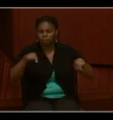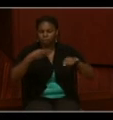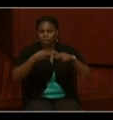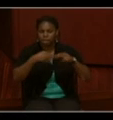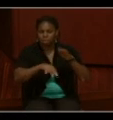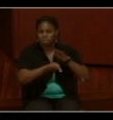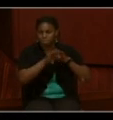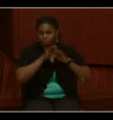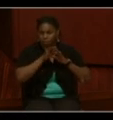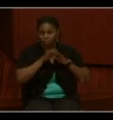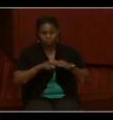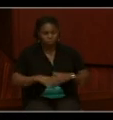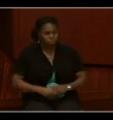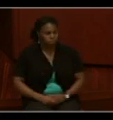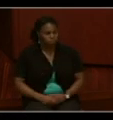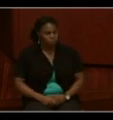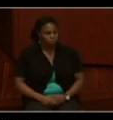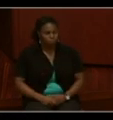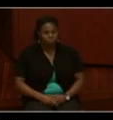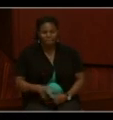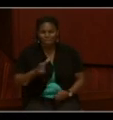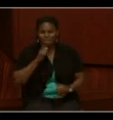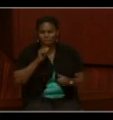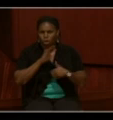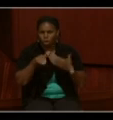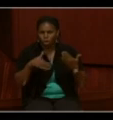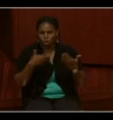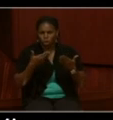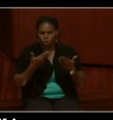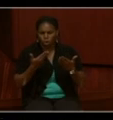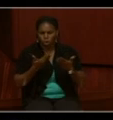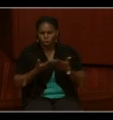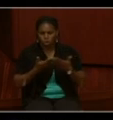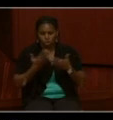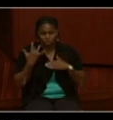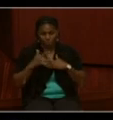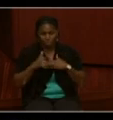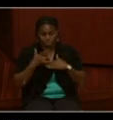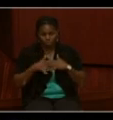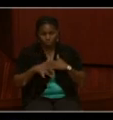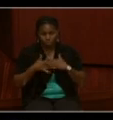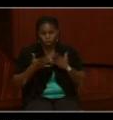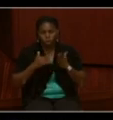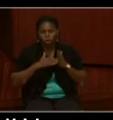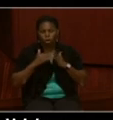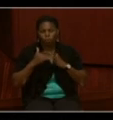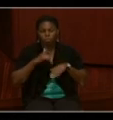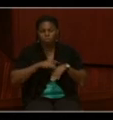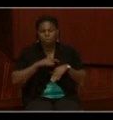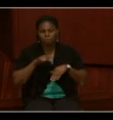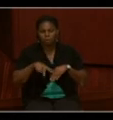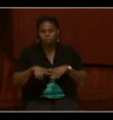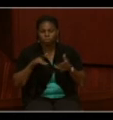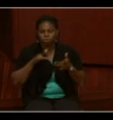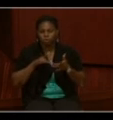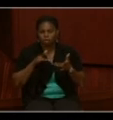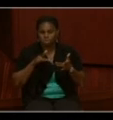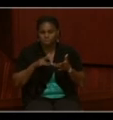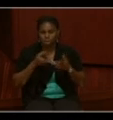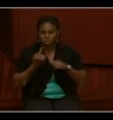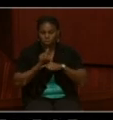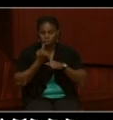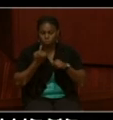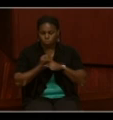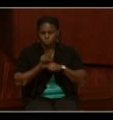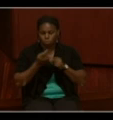files. Not all of these are electronically available, so oftentimes you'll have to contact the appropriate